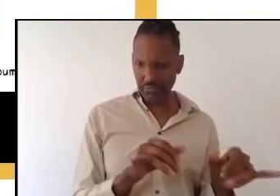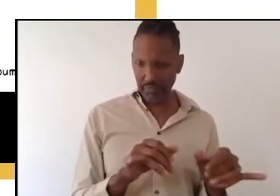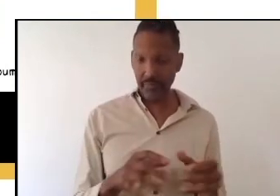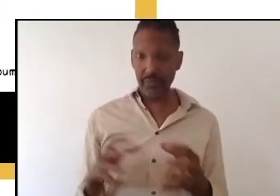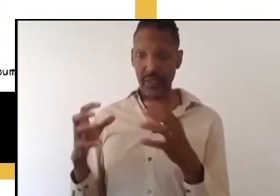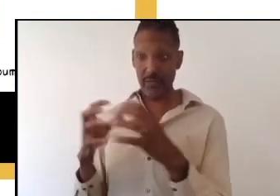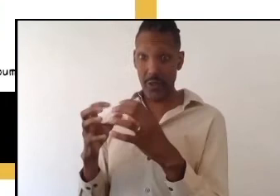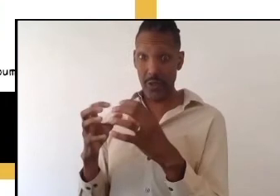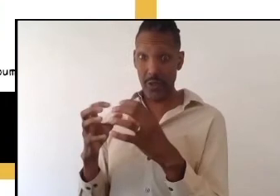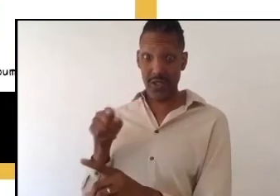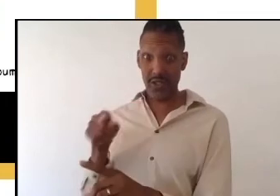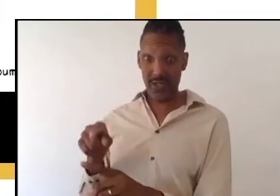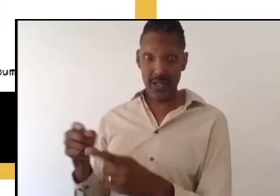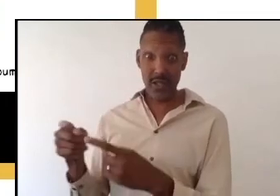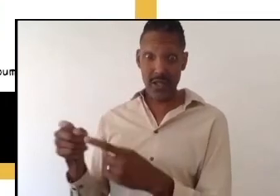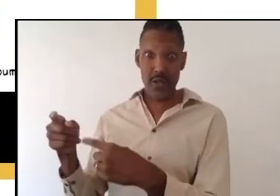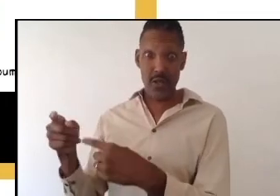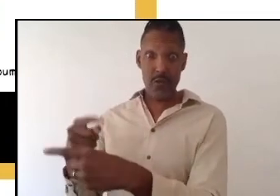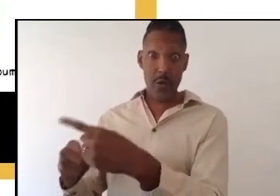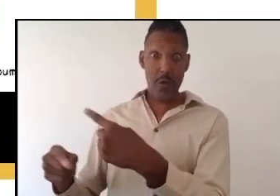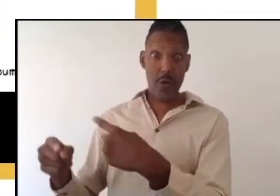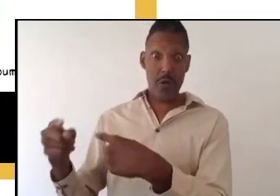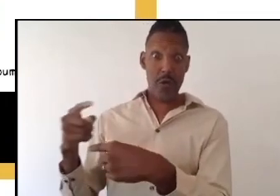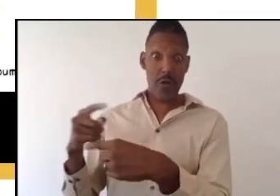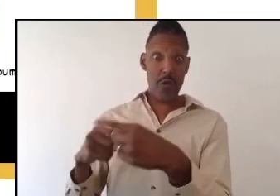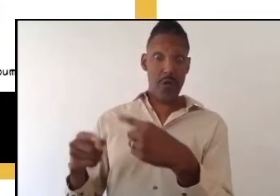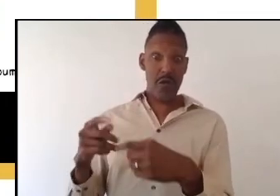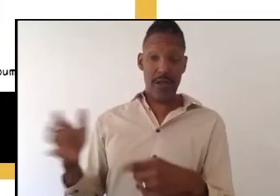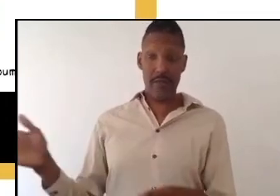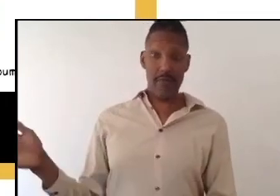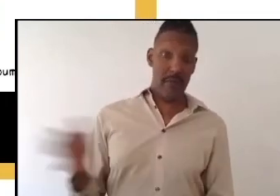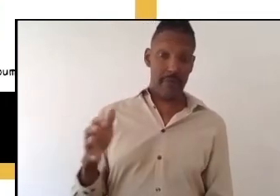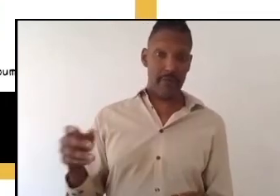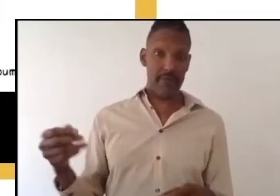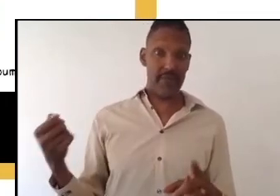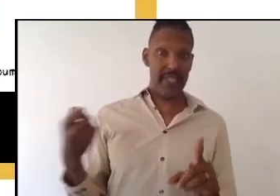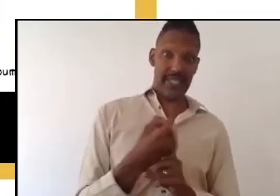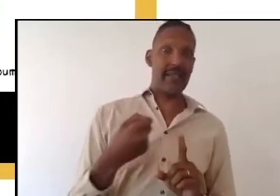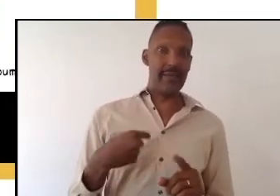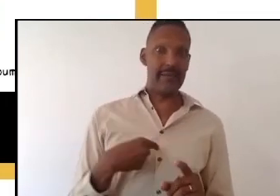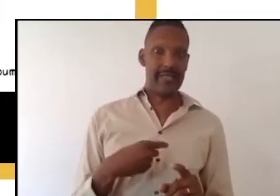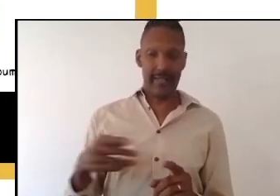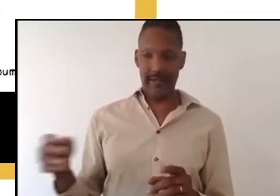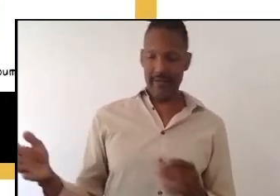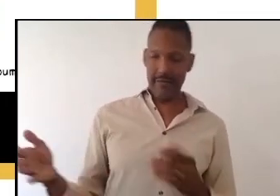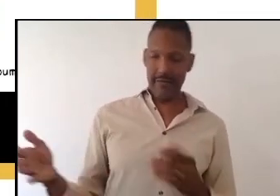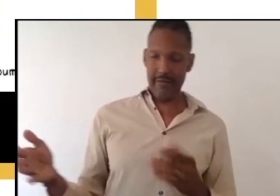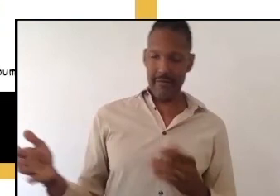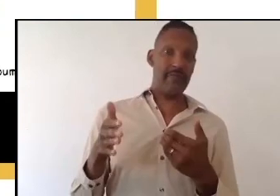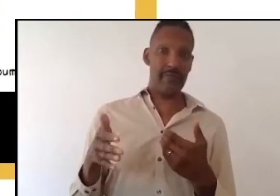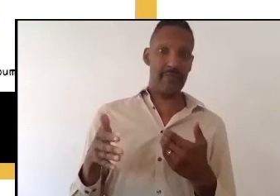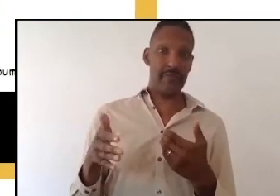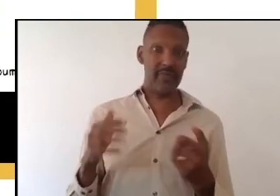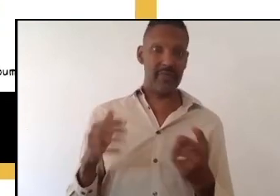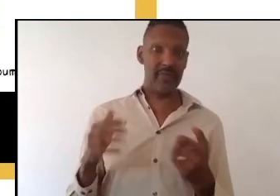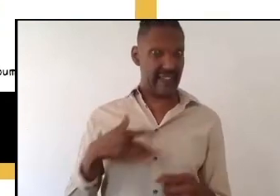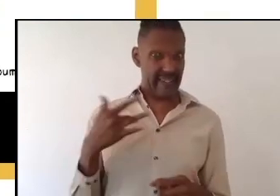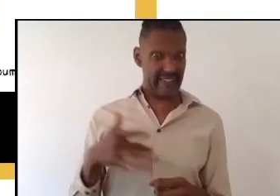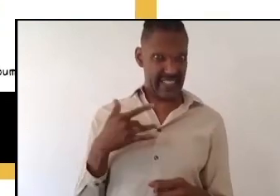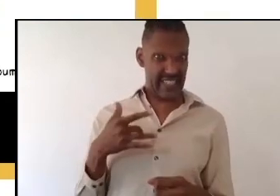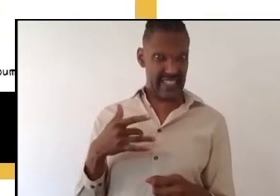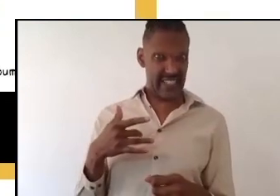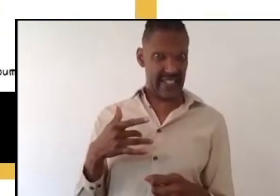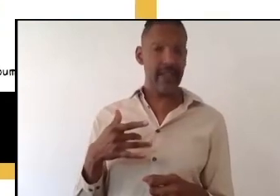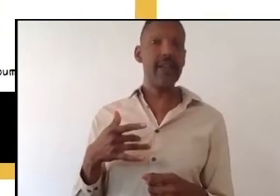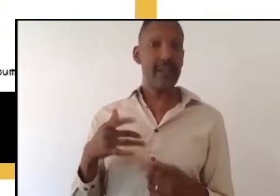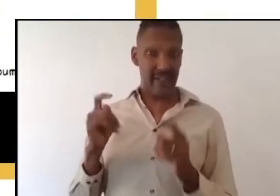ball so that it bumps into your leg. Can you feel it push against you? Roll it quickly into your